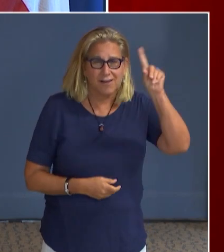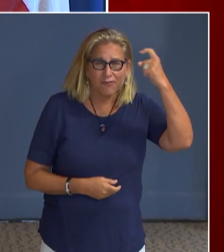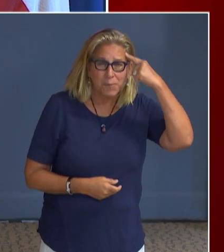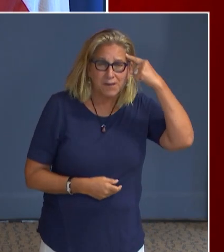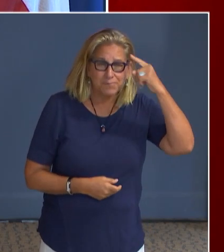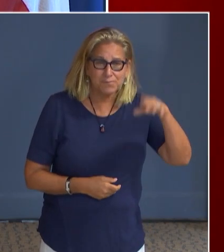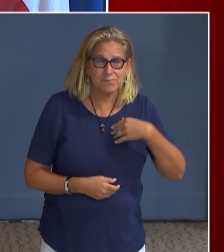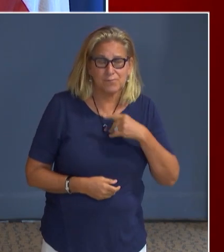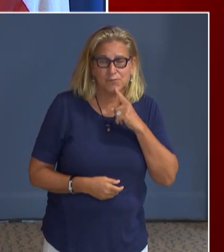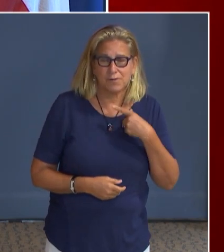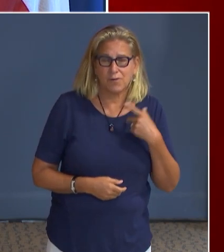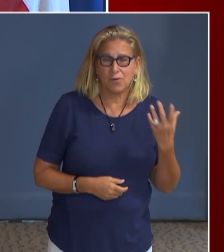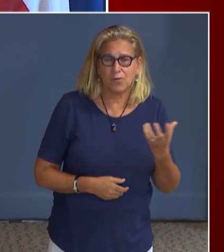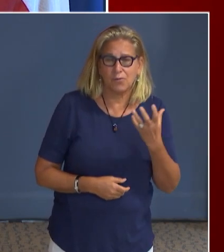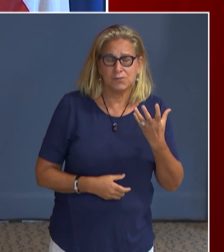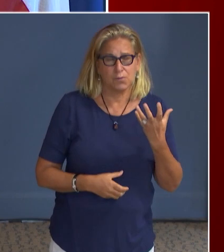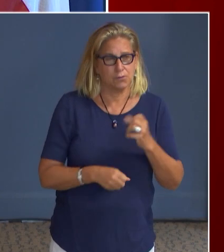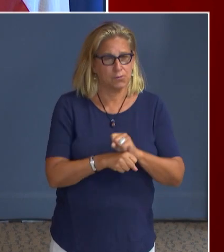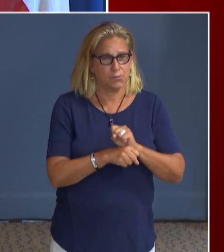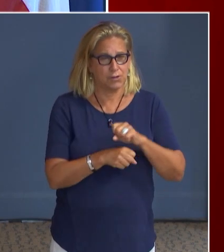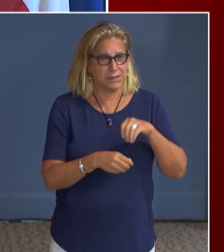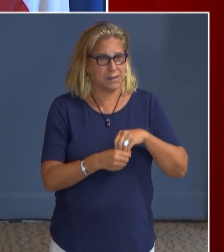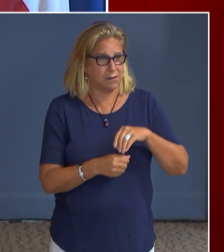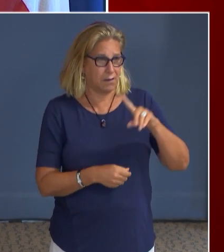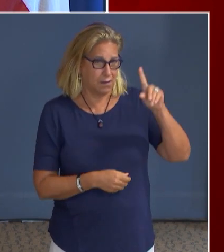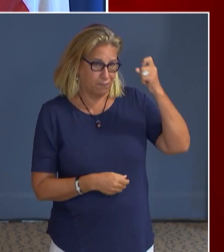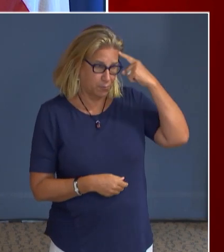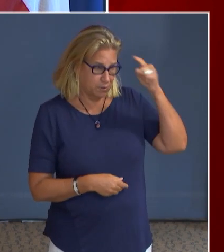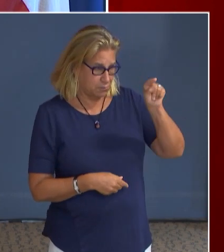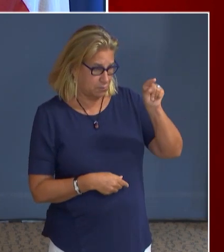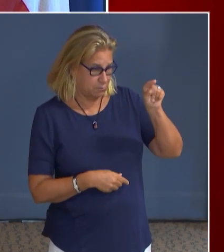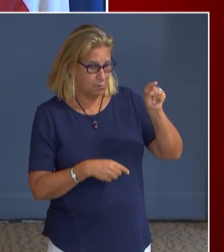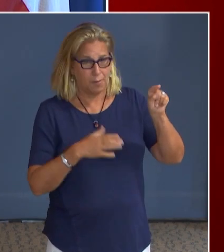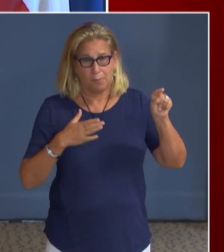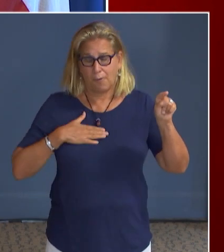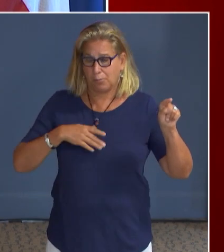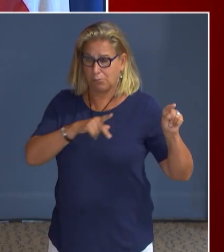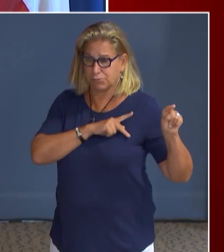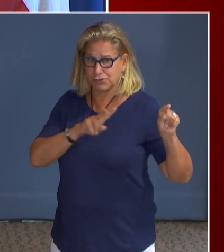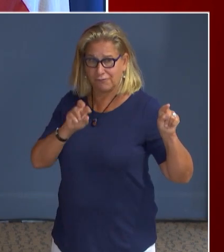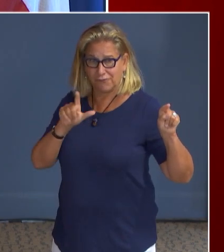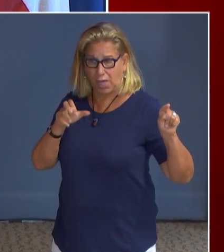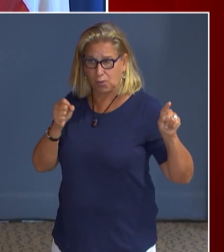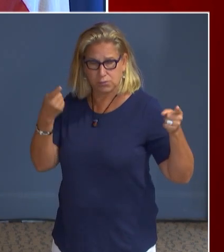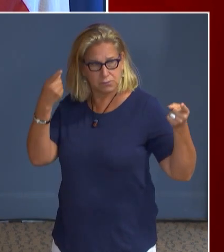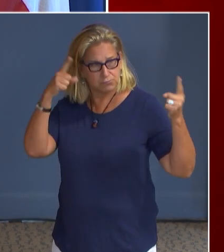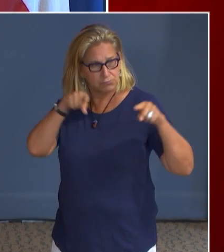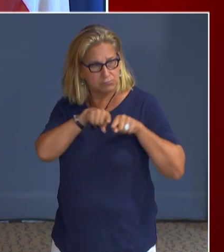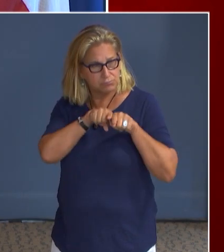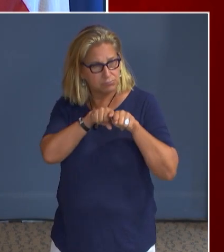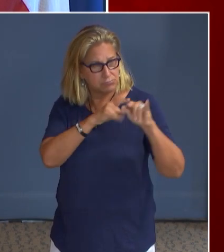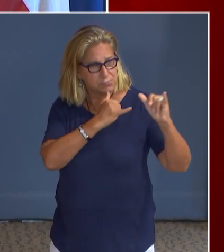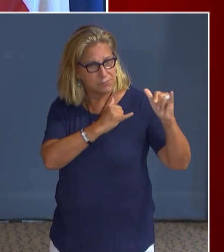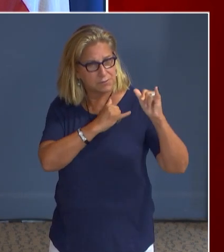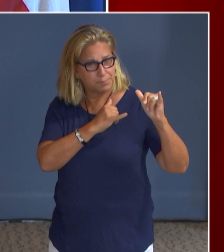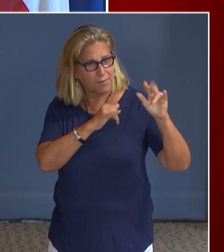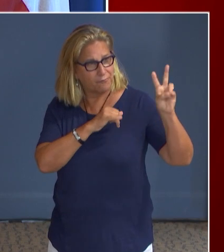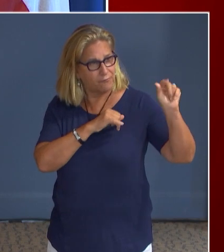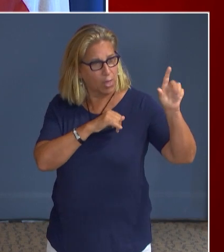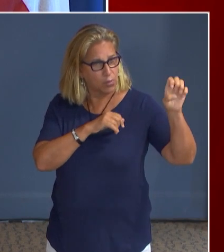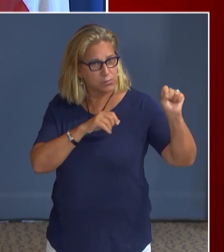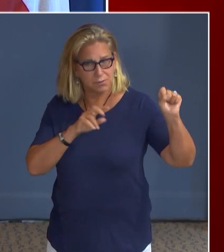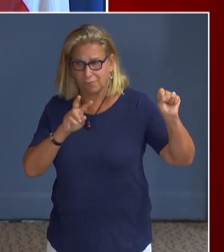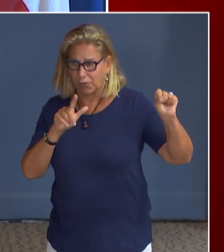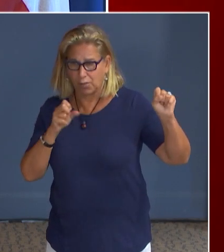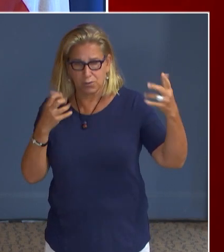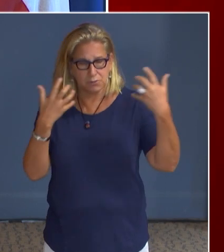an organization where my personal values were aligned with my work environment. My purpose in life